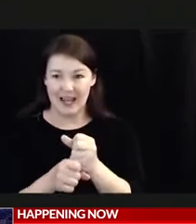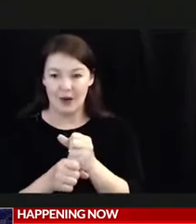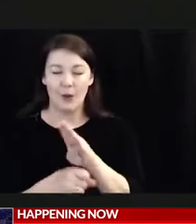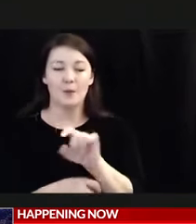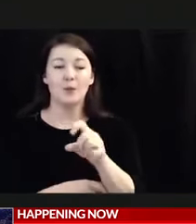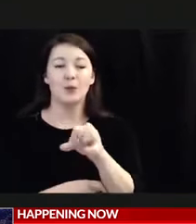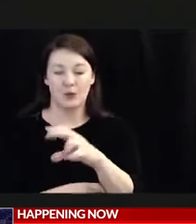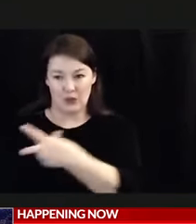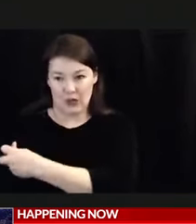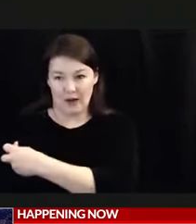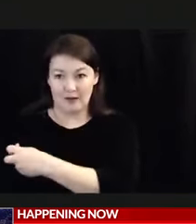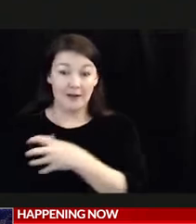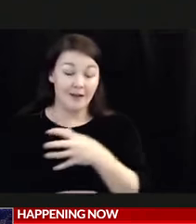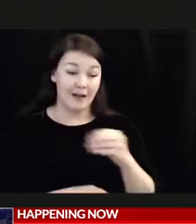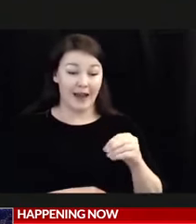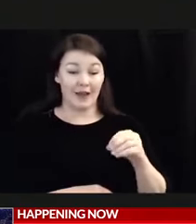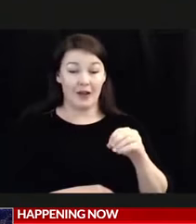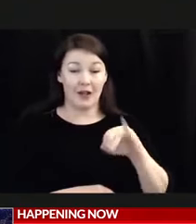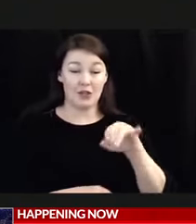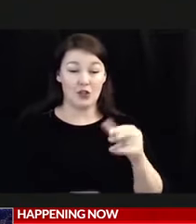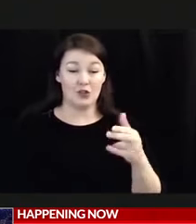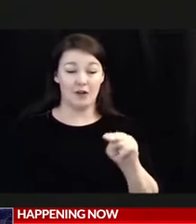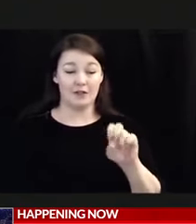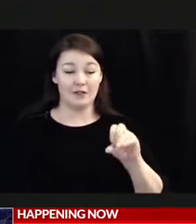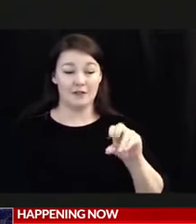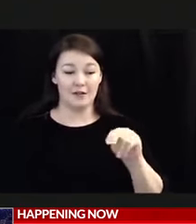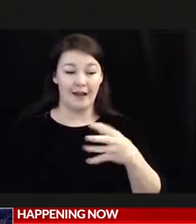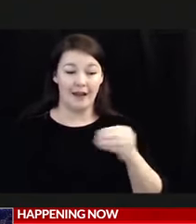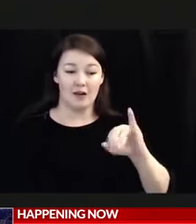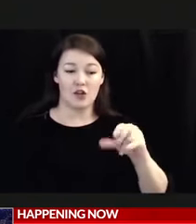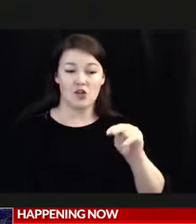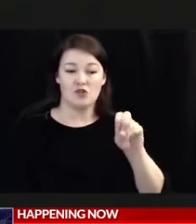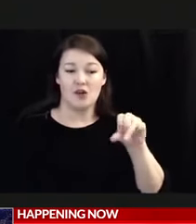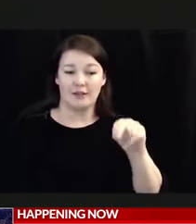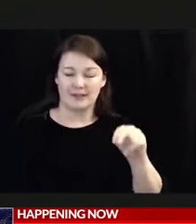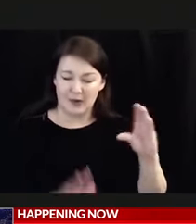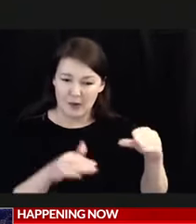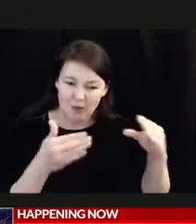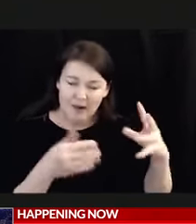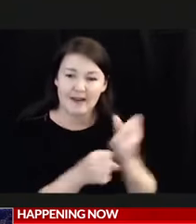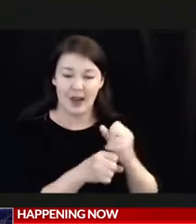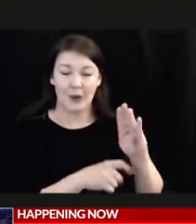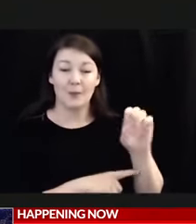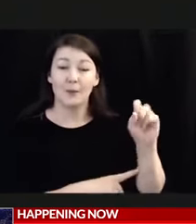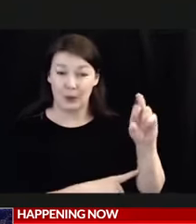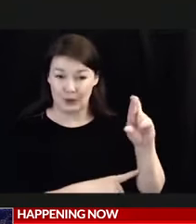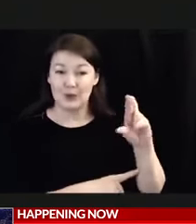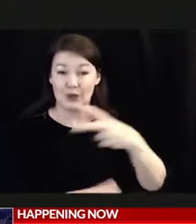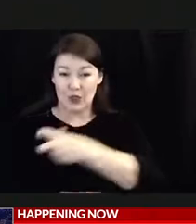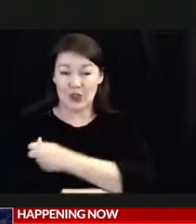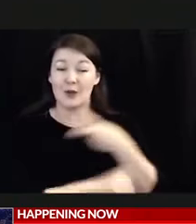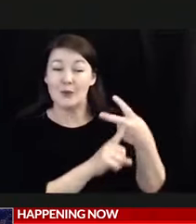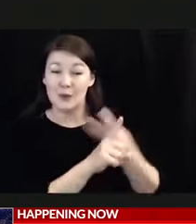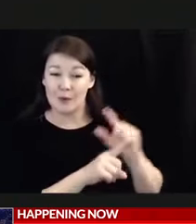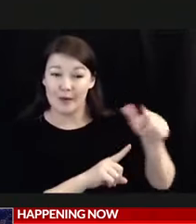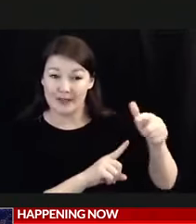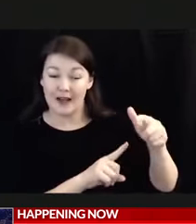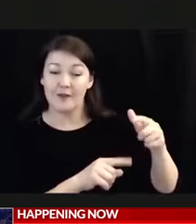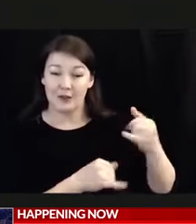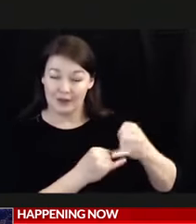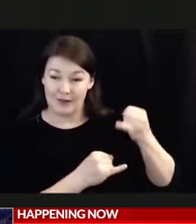more ago, please get a booster. They all work in combination. The data is clear. You can get Moderna, Pfizer, whichever you prefer. And the